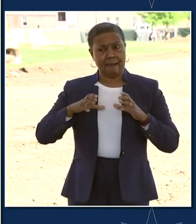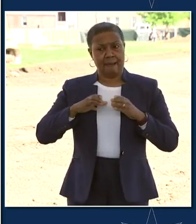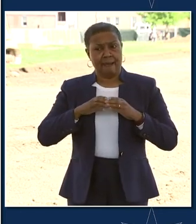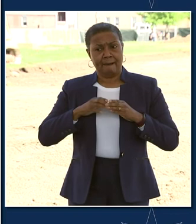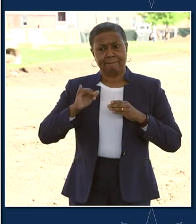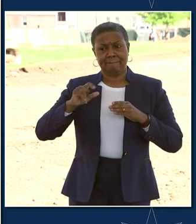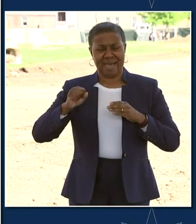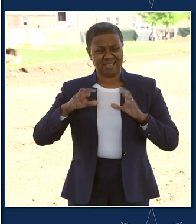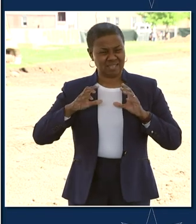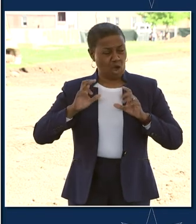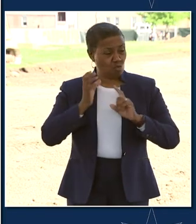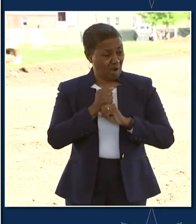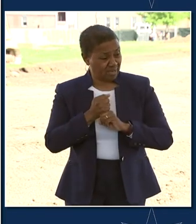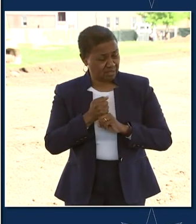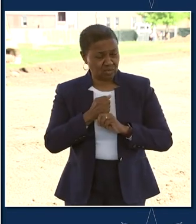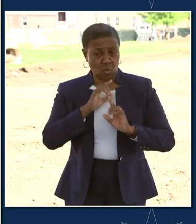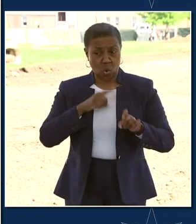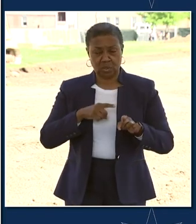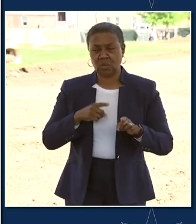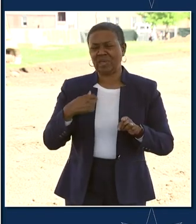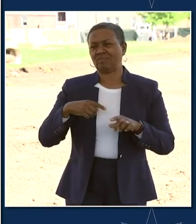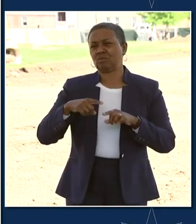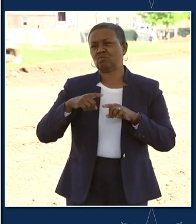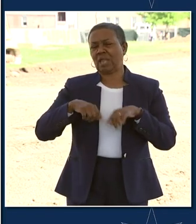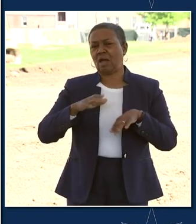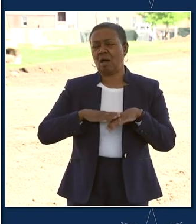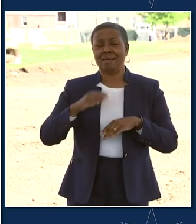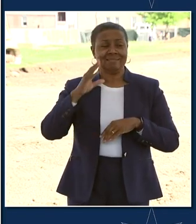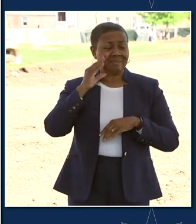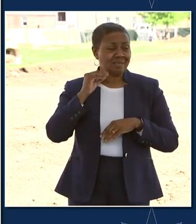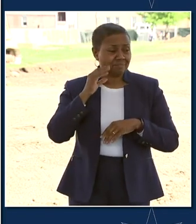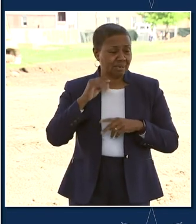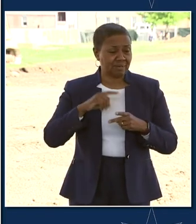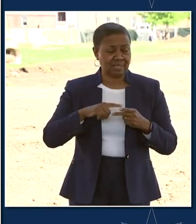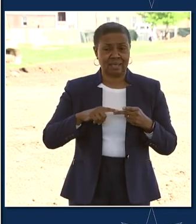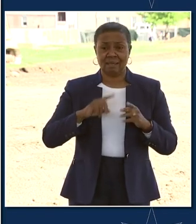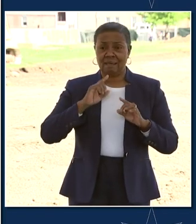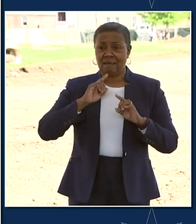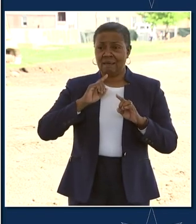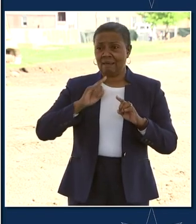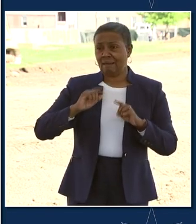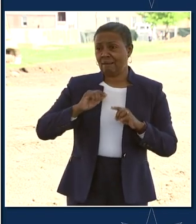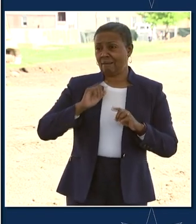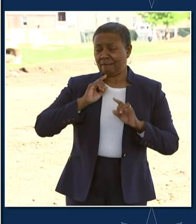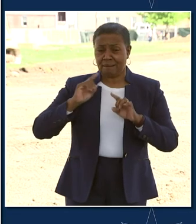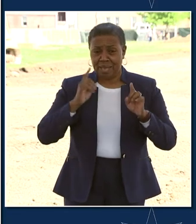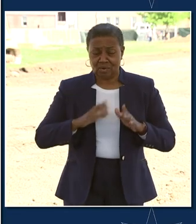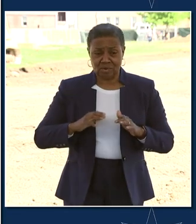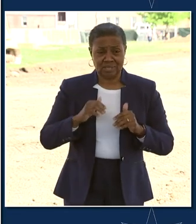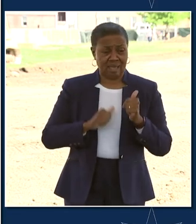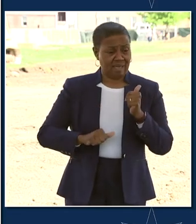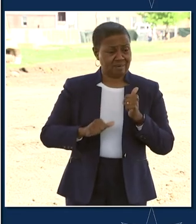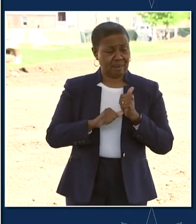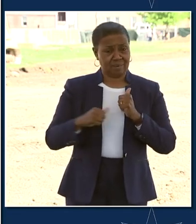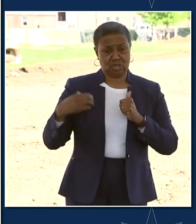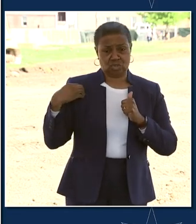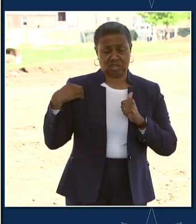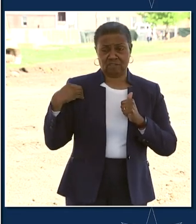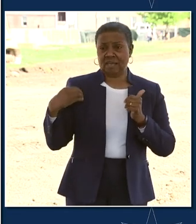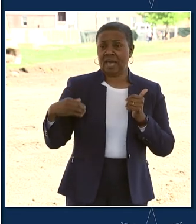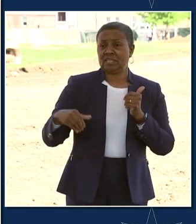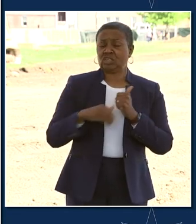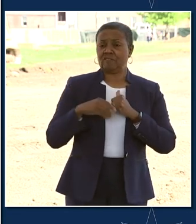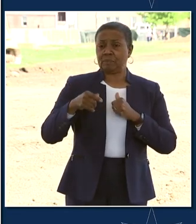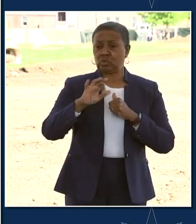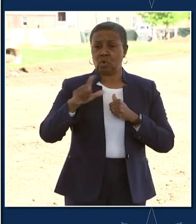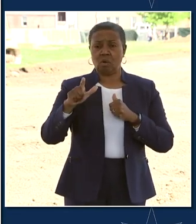not, we've got to be able to rely upon the experienced commanders and deputy chiefs and the chief of the patrol to be able to manage